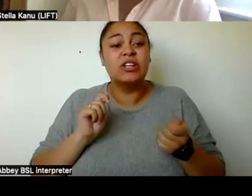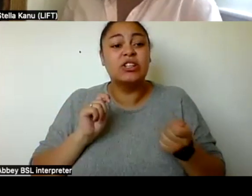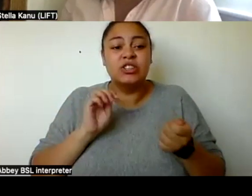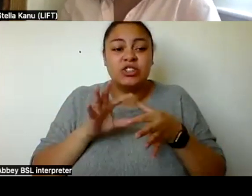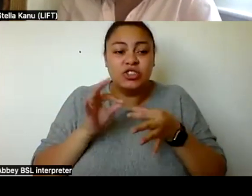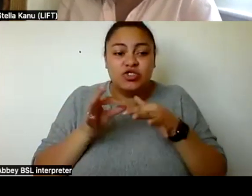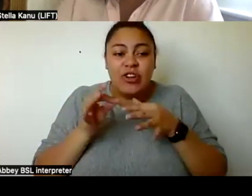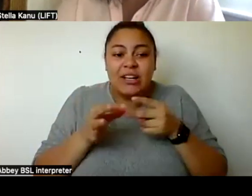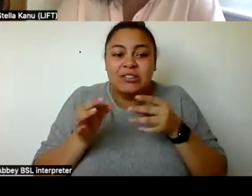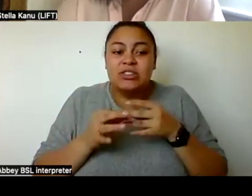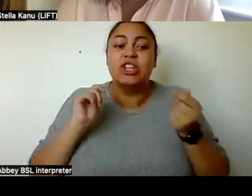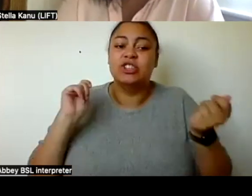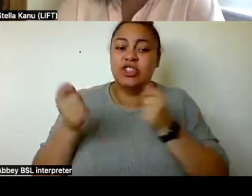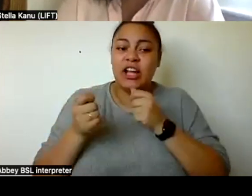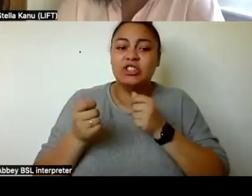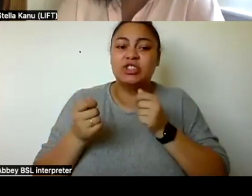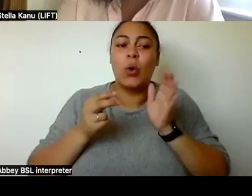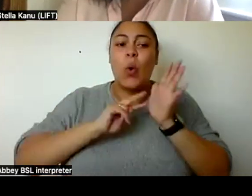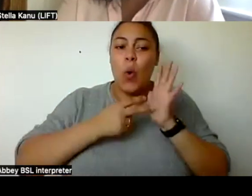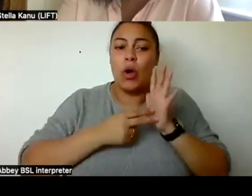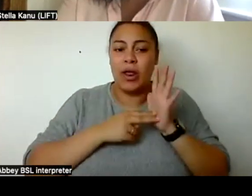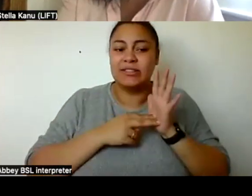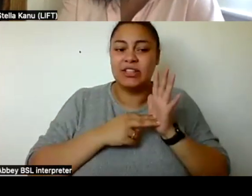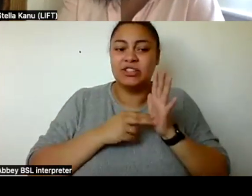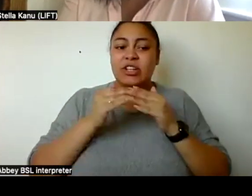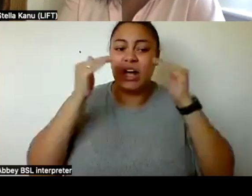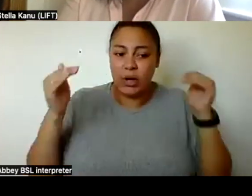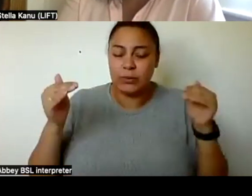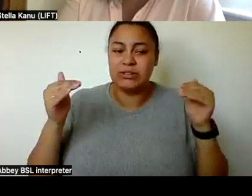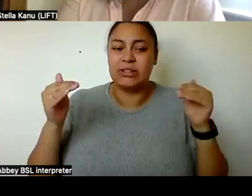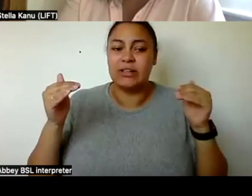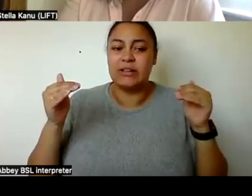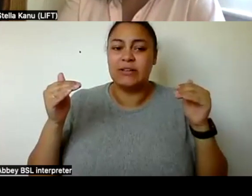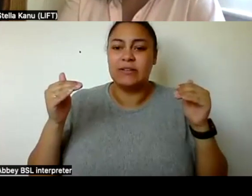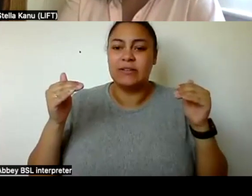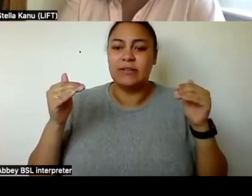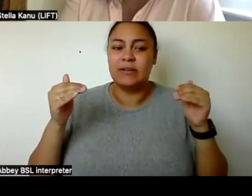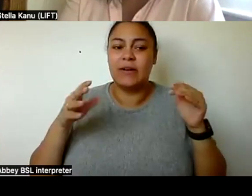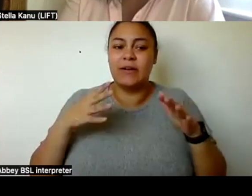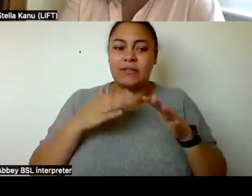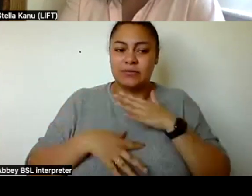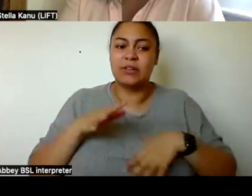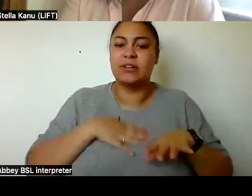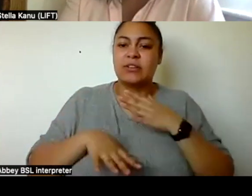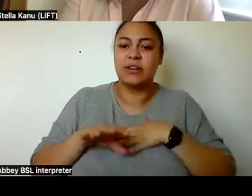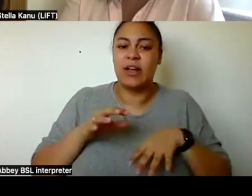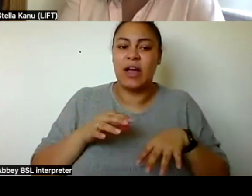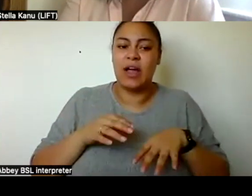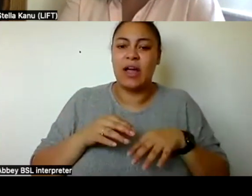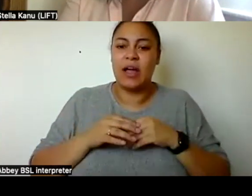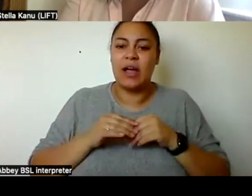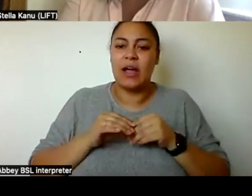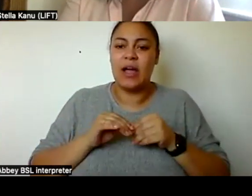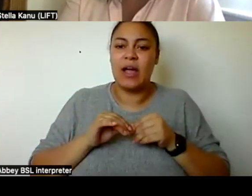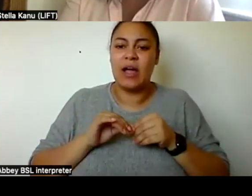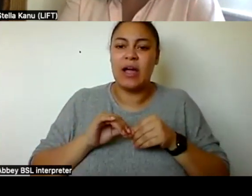to Support Equitable Freelancer Conditions. And I'm noticing in the chat that some people are saying, you know, how can we move beyond